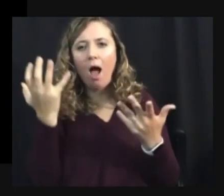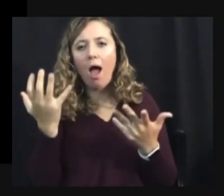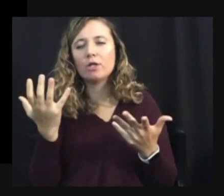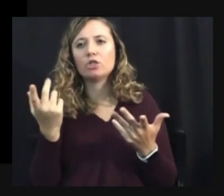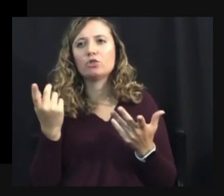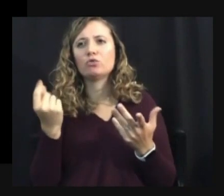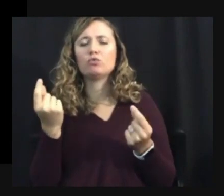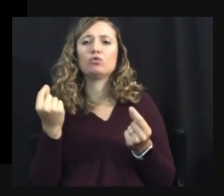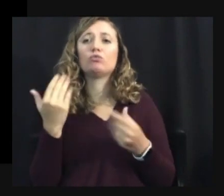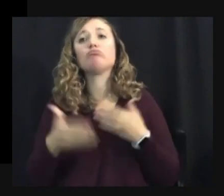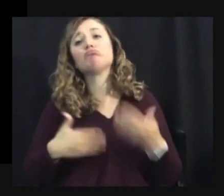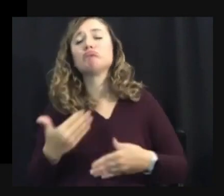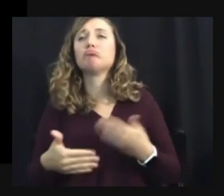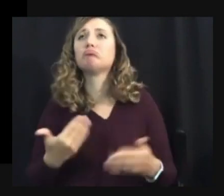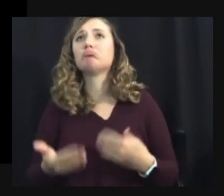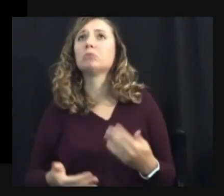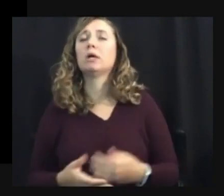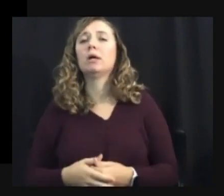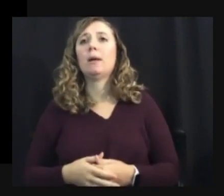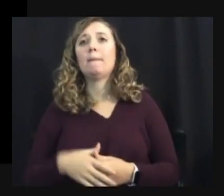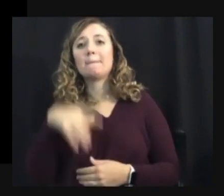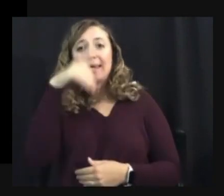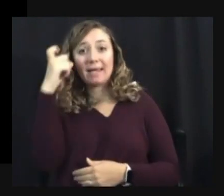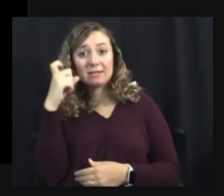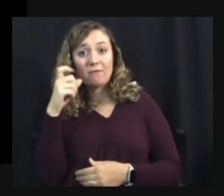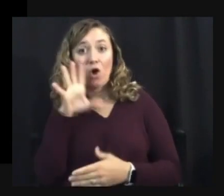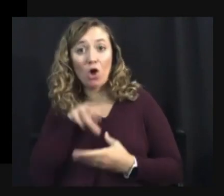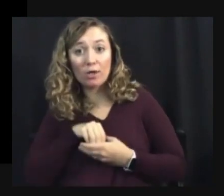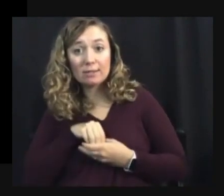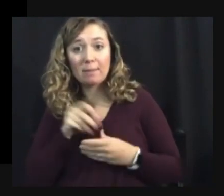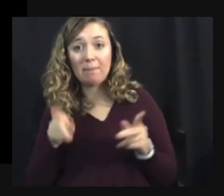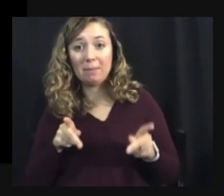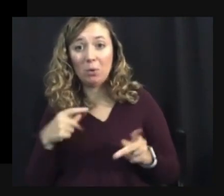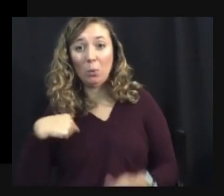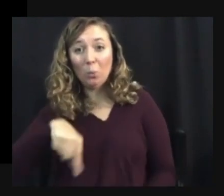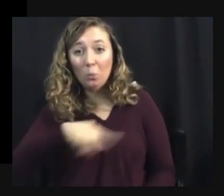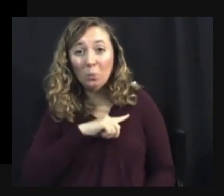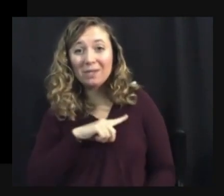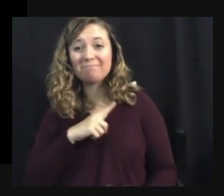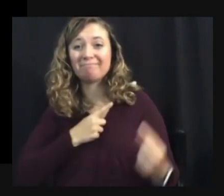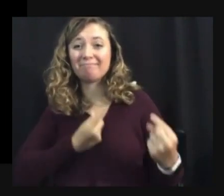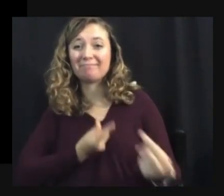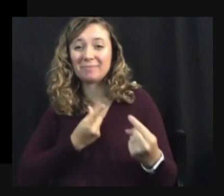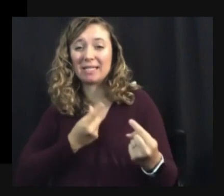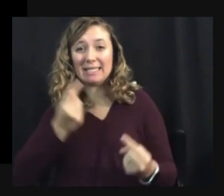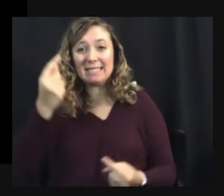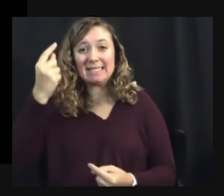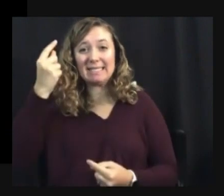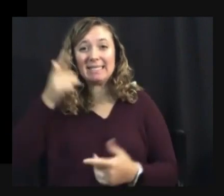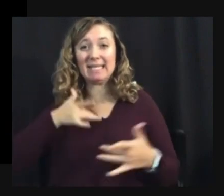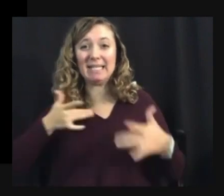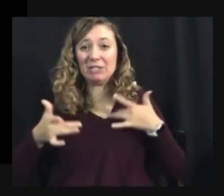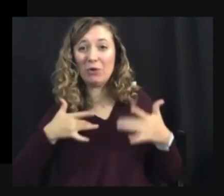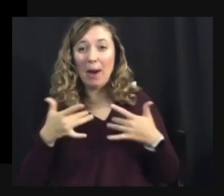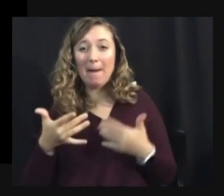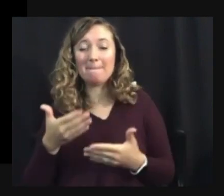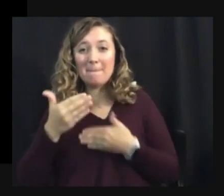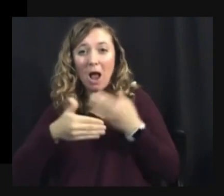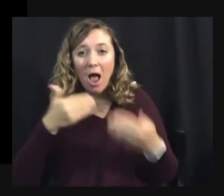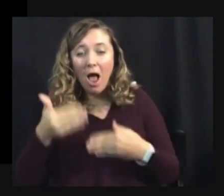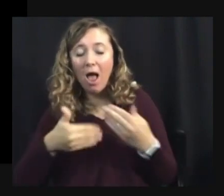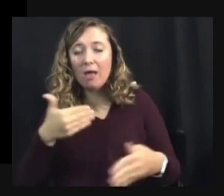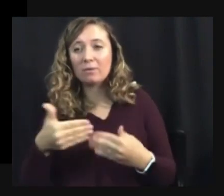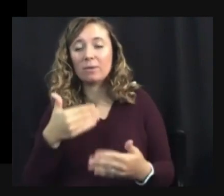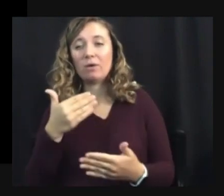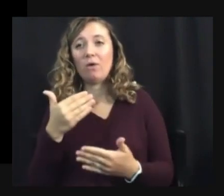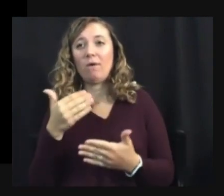But for autistic people, because we often struggle with sensory processing information, we often struggle